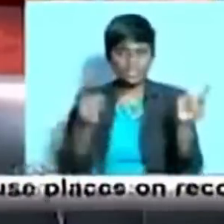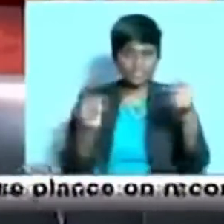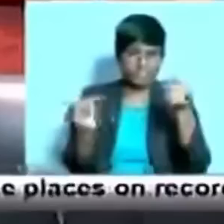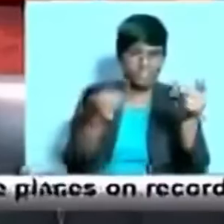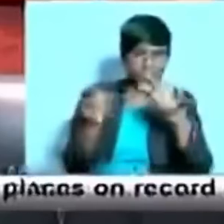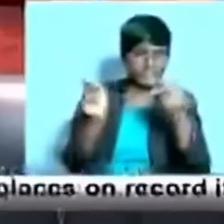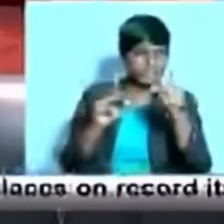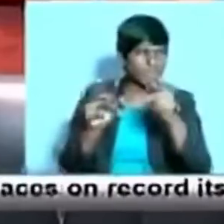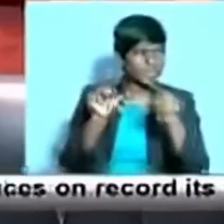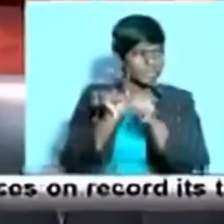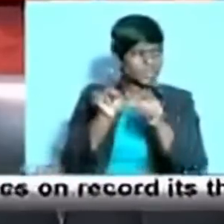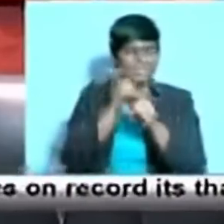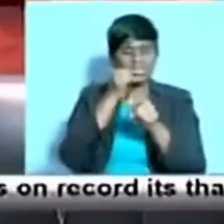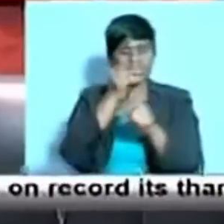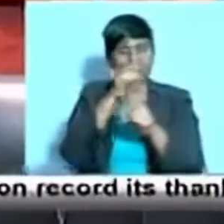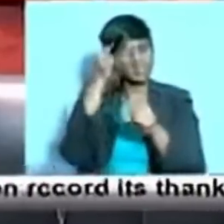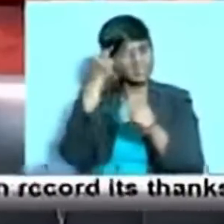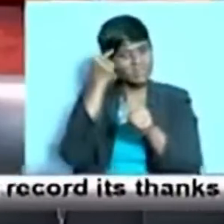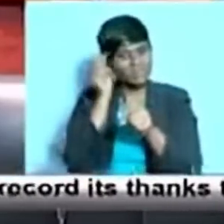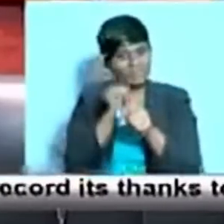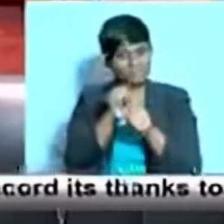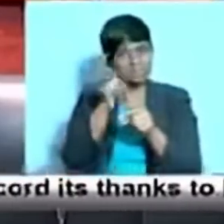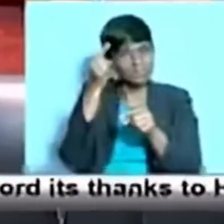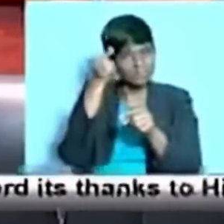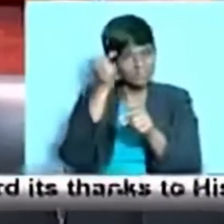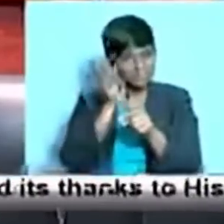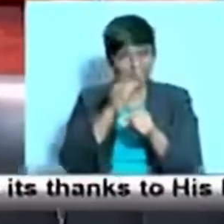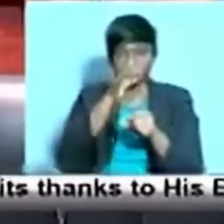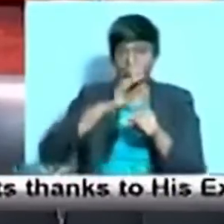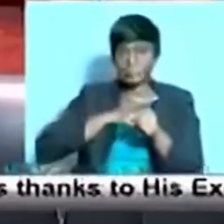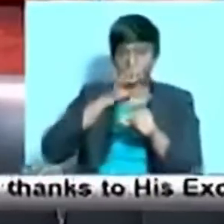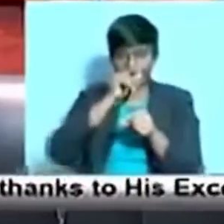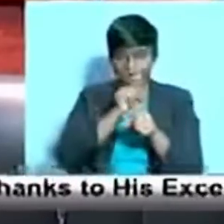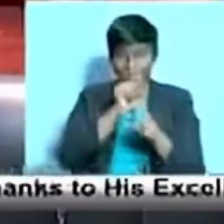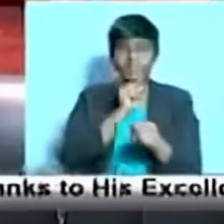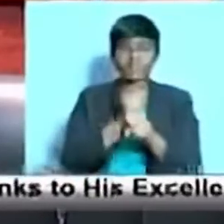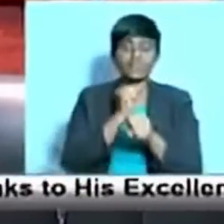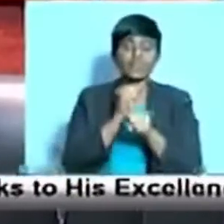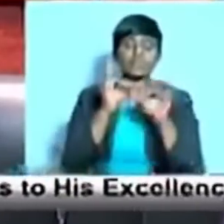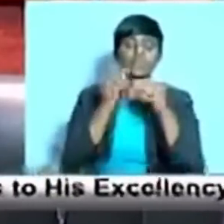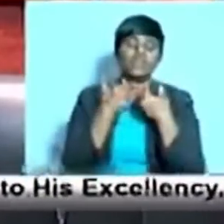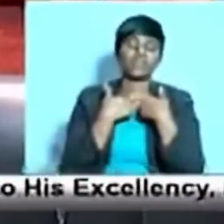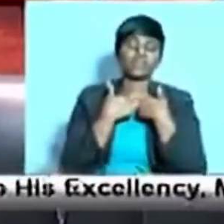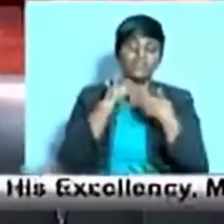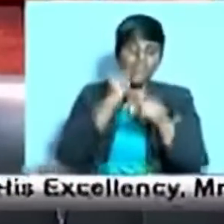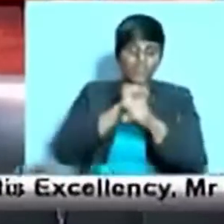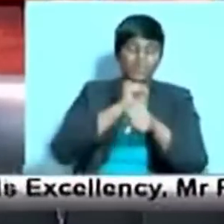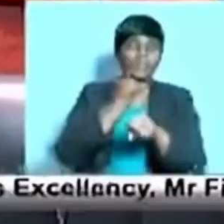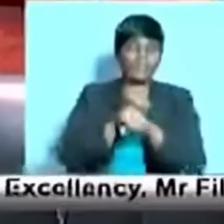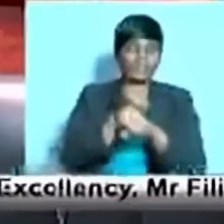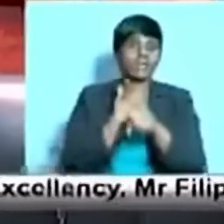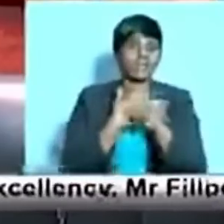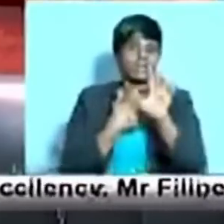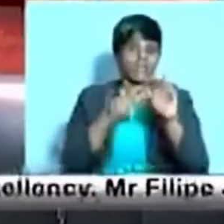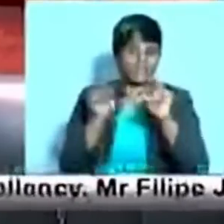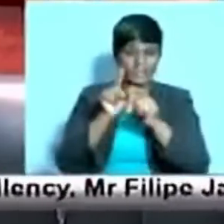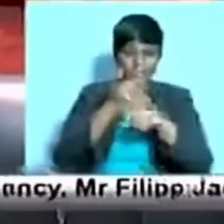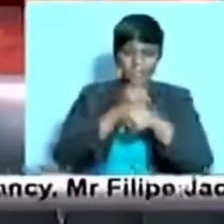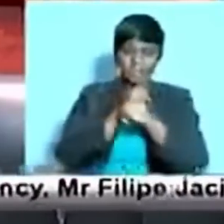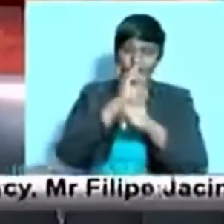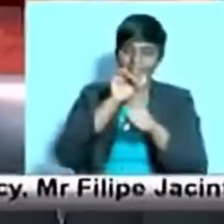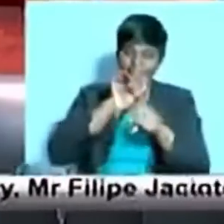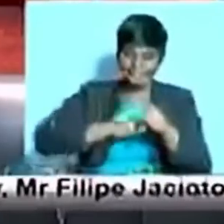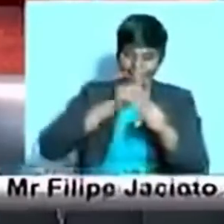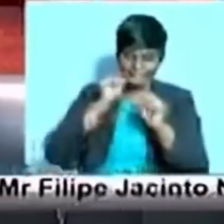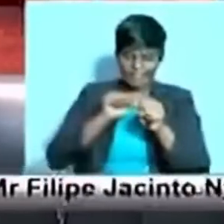to say it is this government. This government, Madam Speaker, is working hard to ensure that